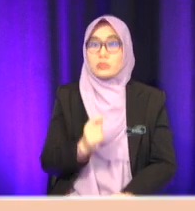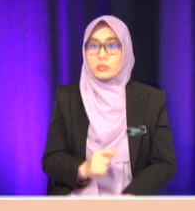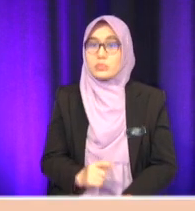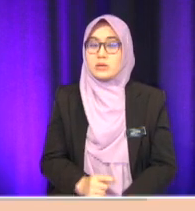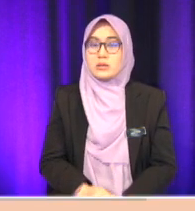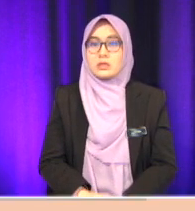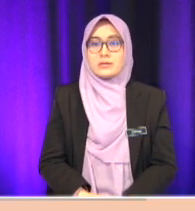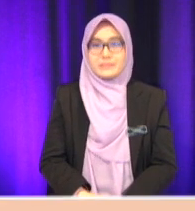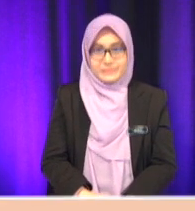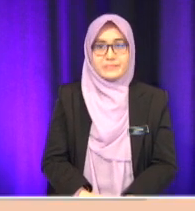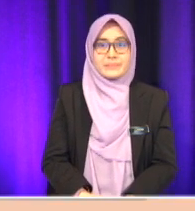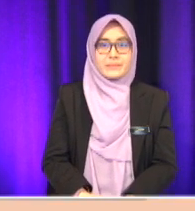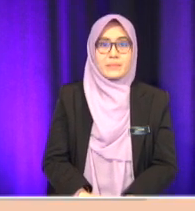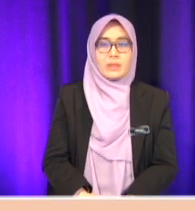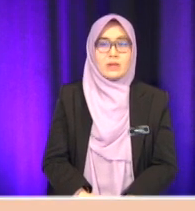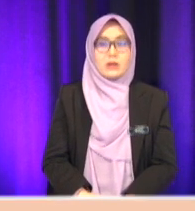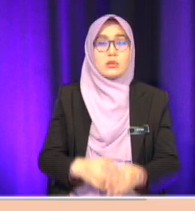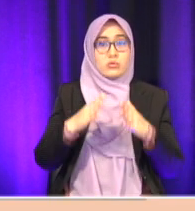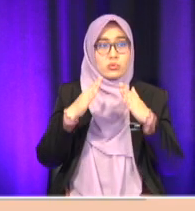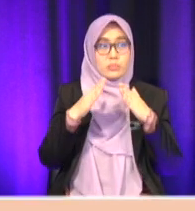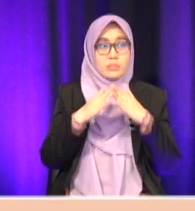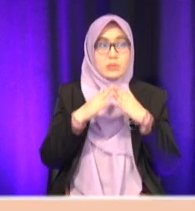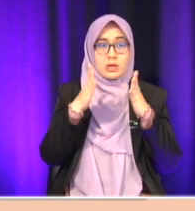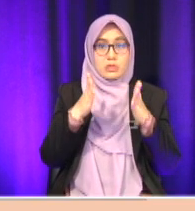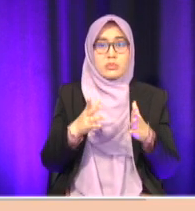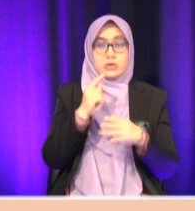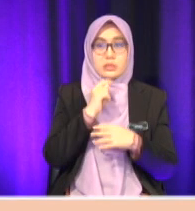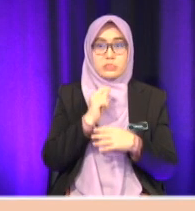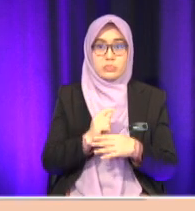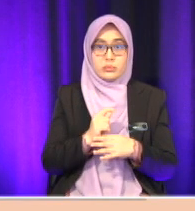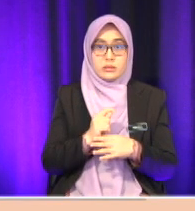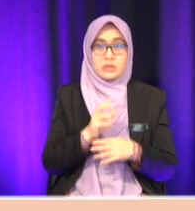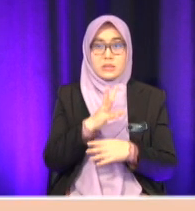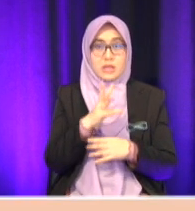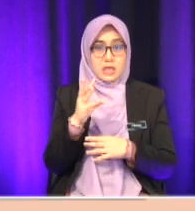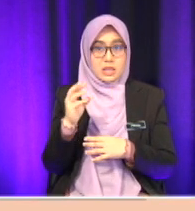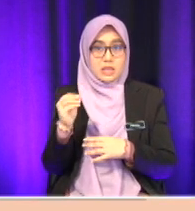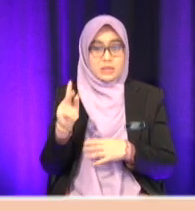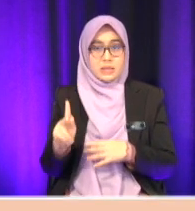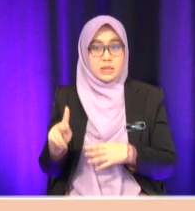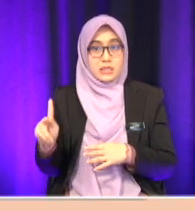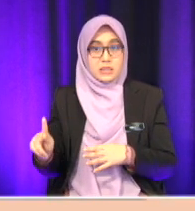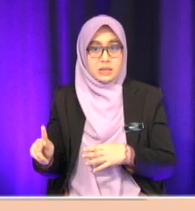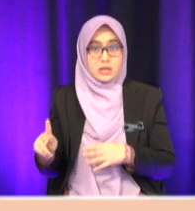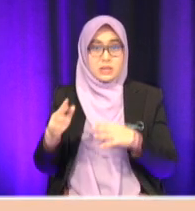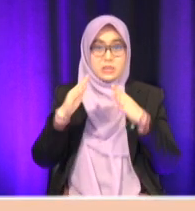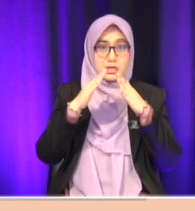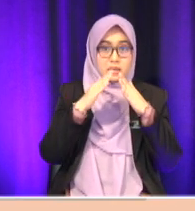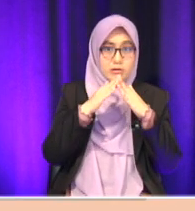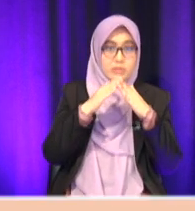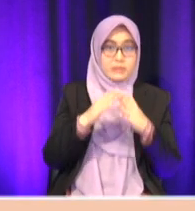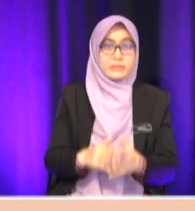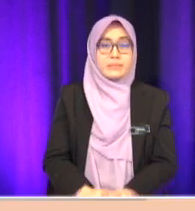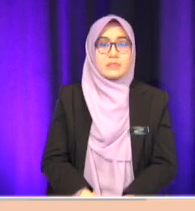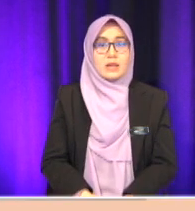old folks home, and we are also talking about children's home. But the